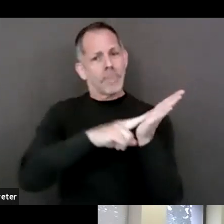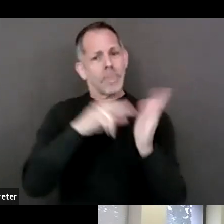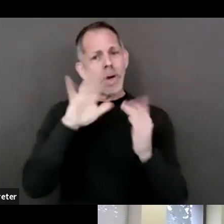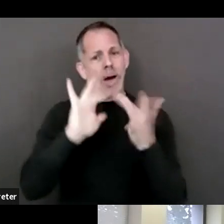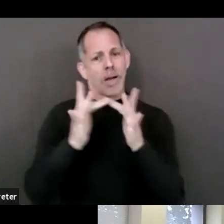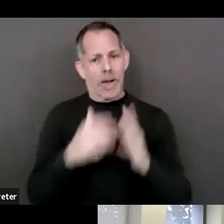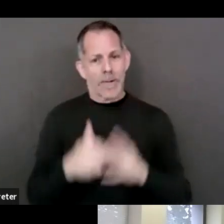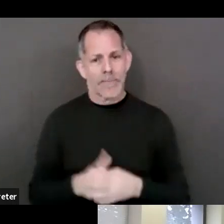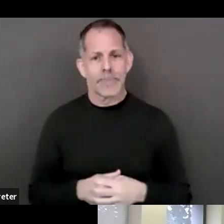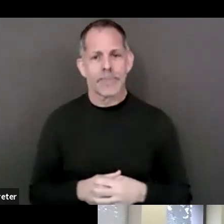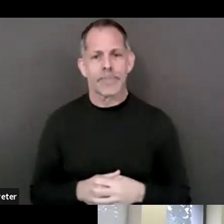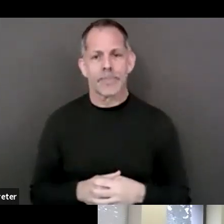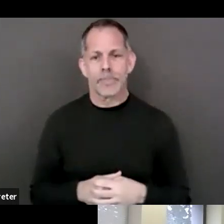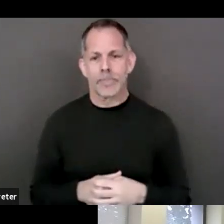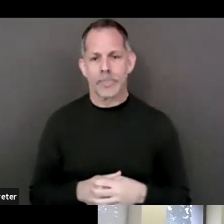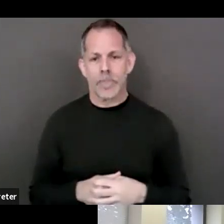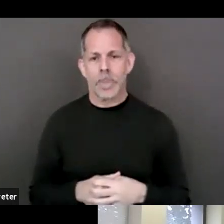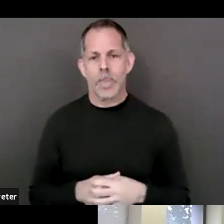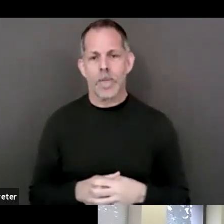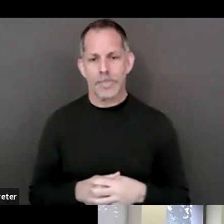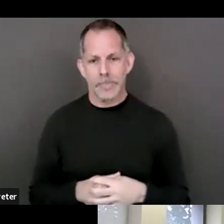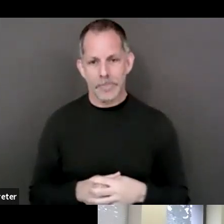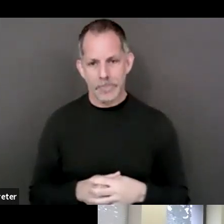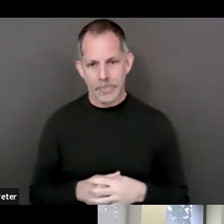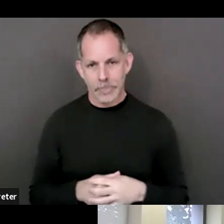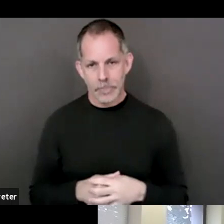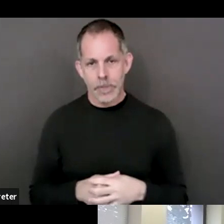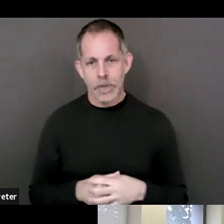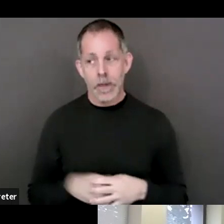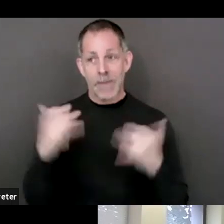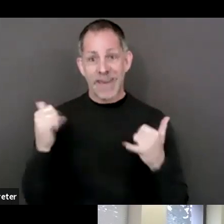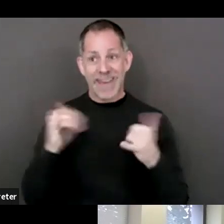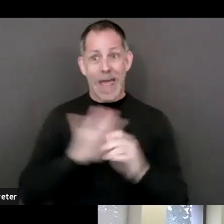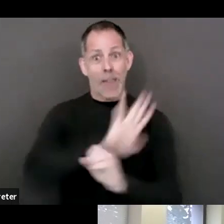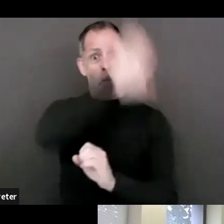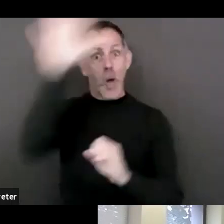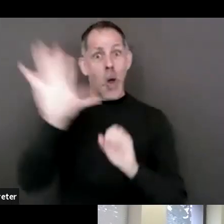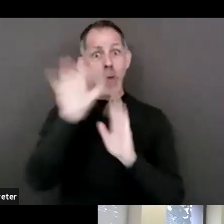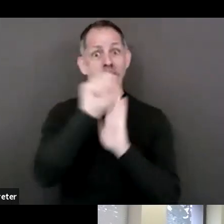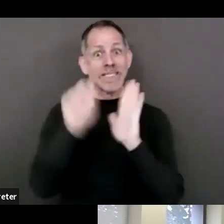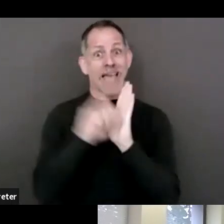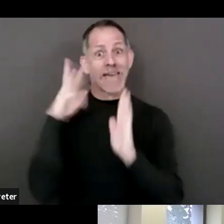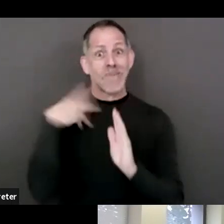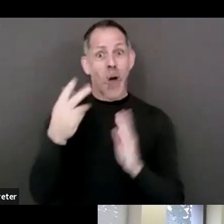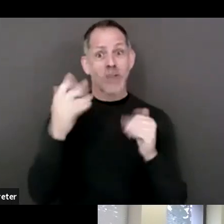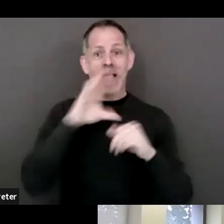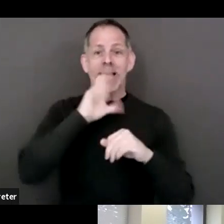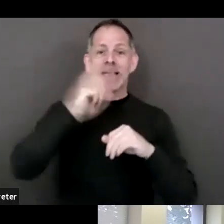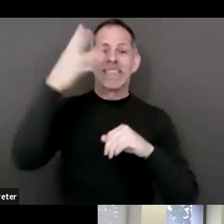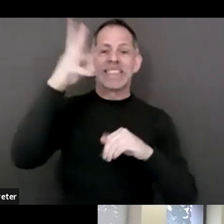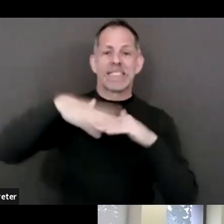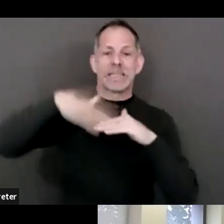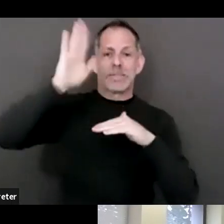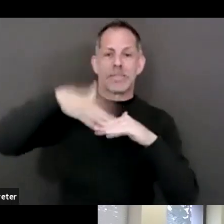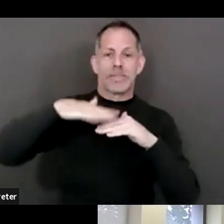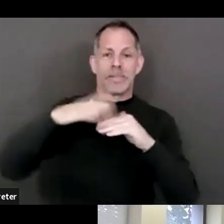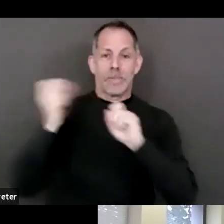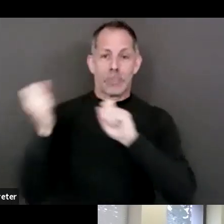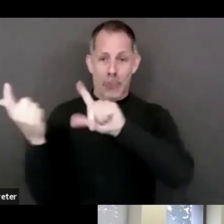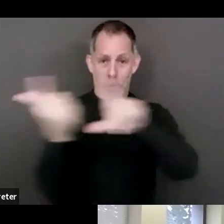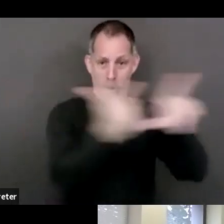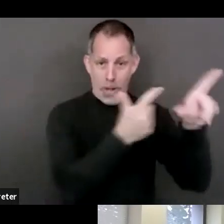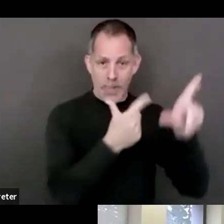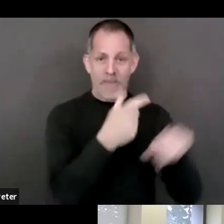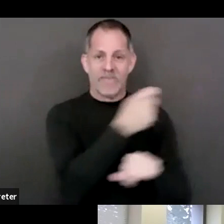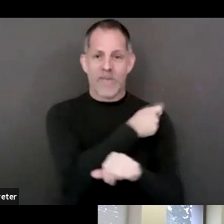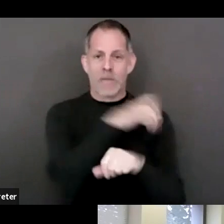older, please make an appointment. We consistently have appointments available. Obviously, this is our way out of this, and